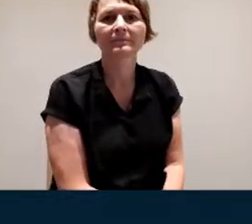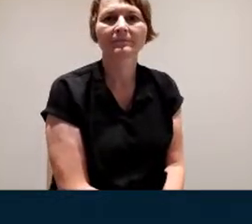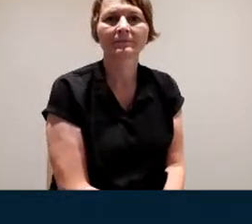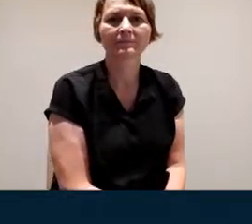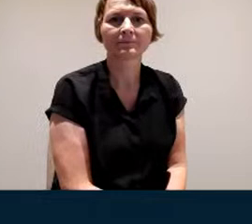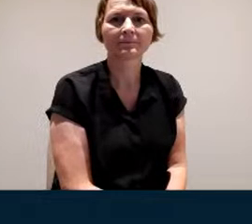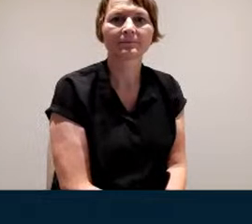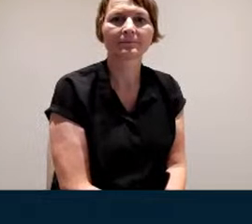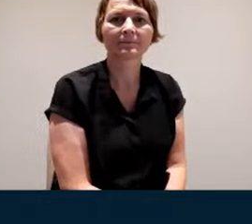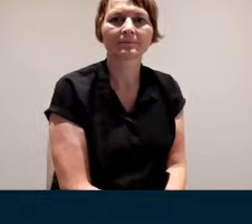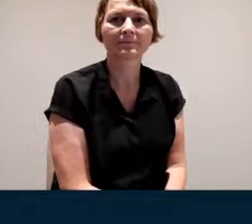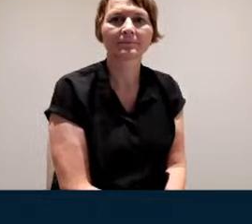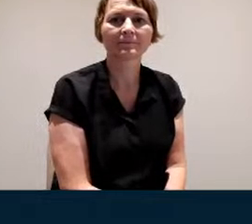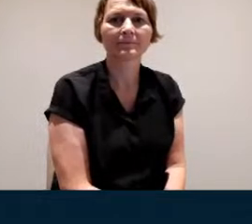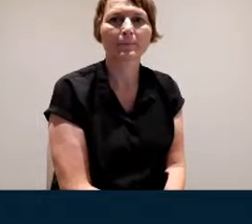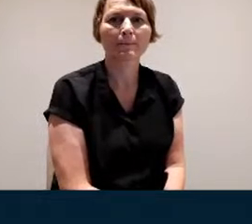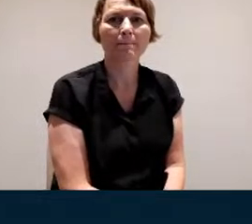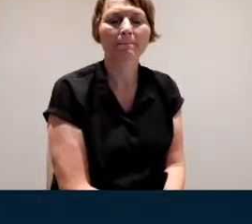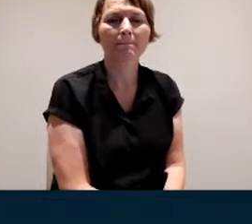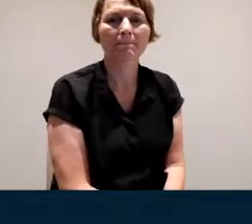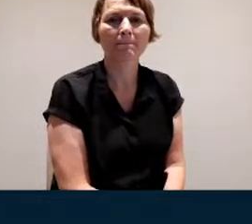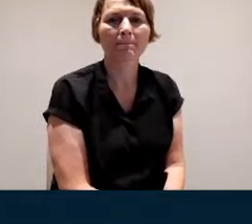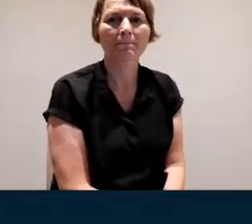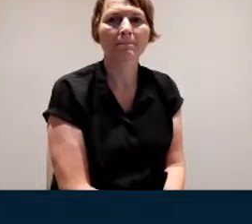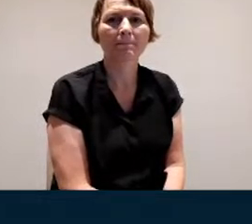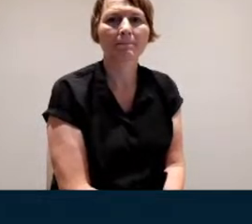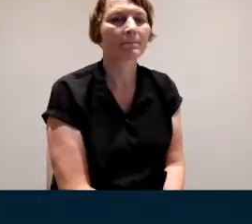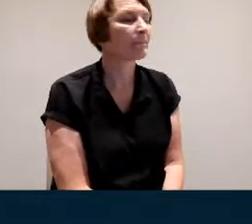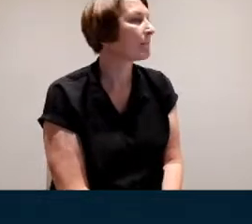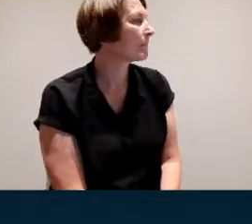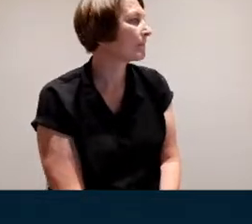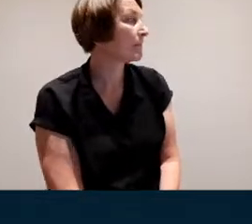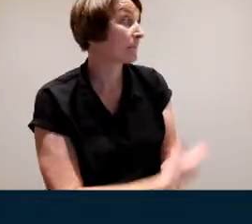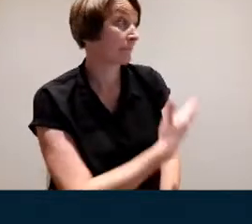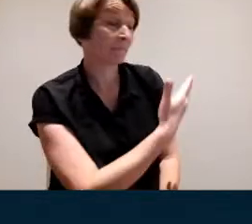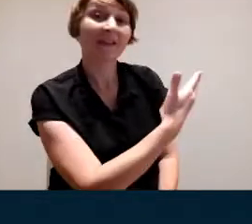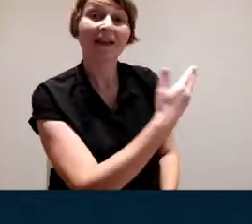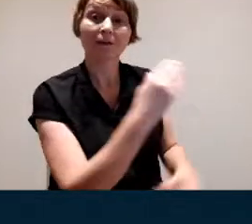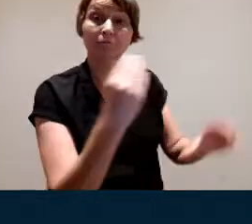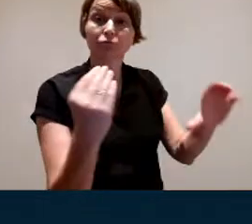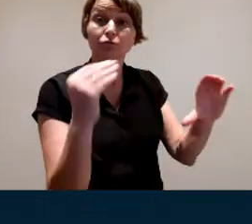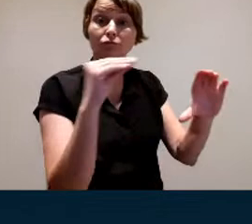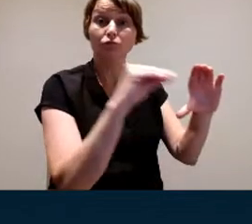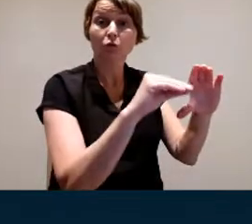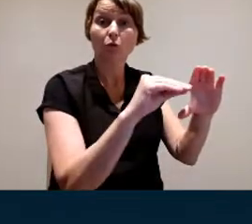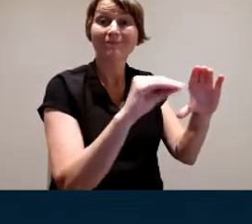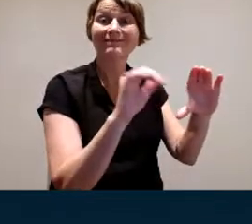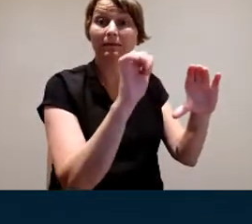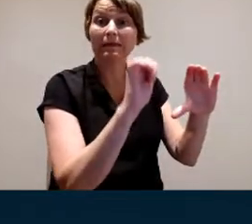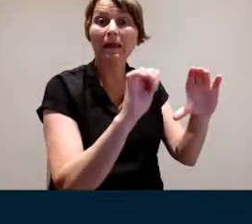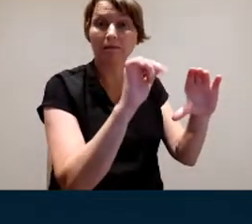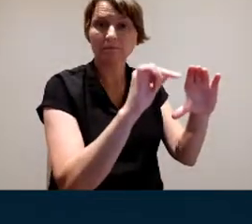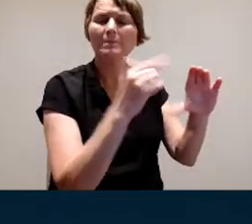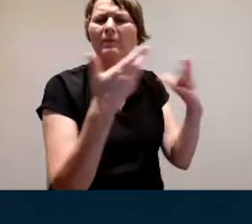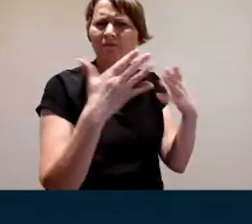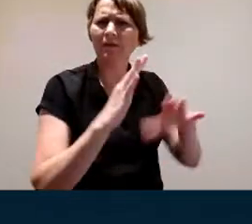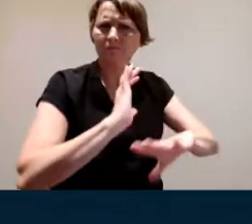storage, and there it is. There's a storage account which I created, and I can add